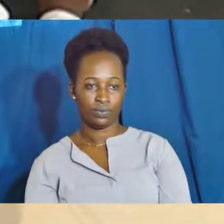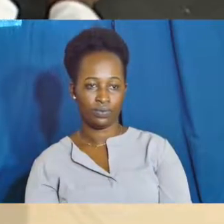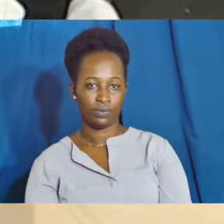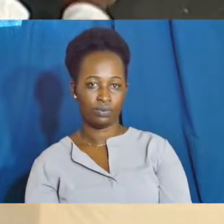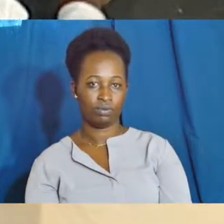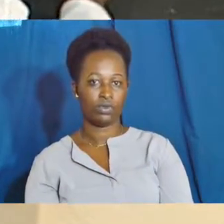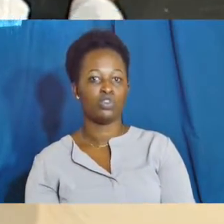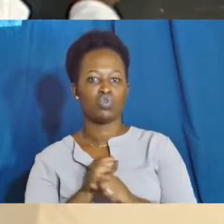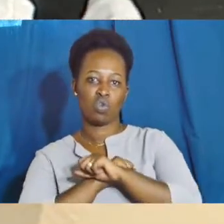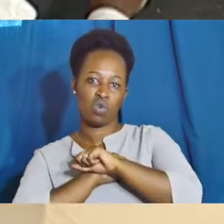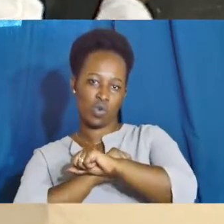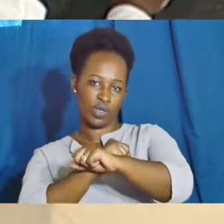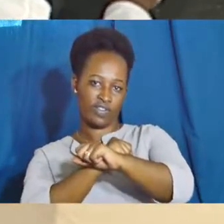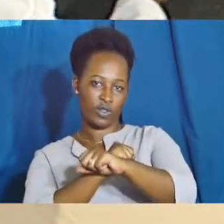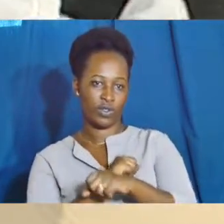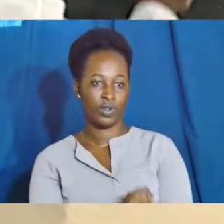Conservation.